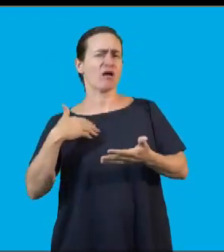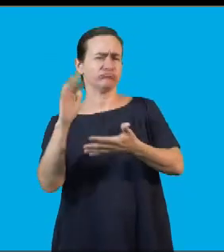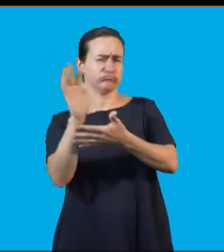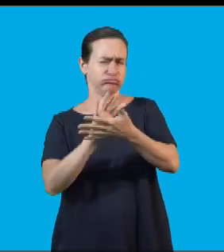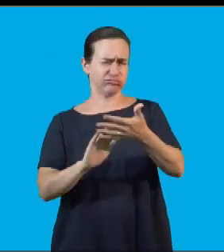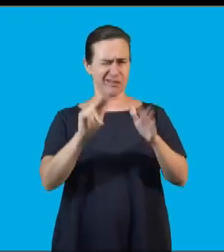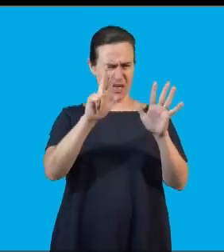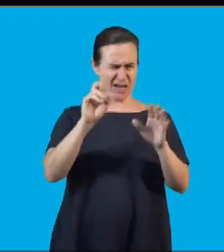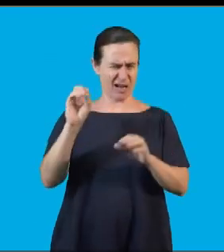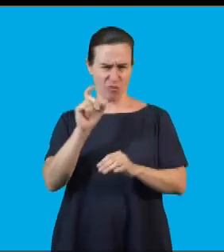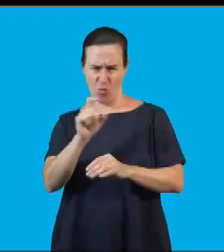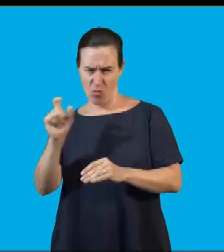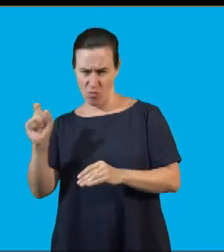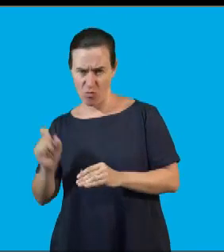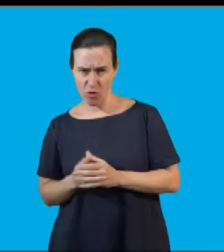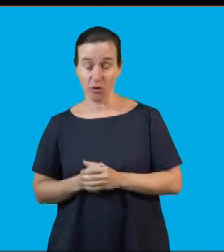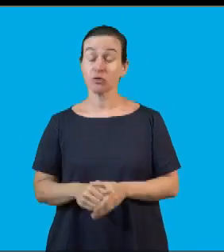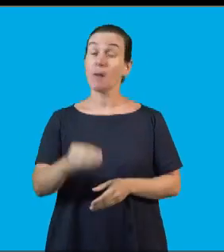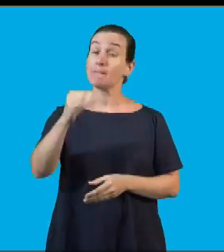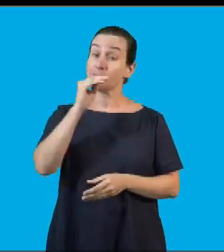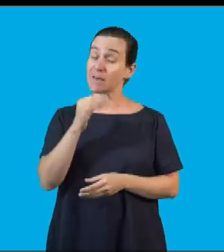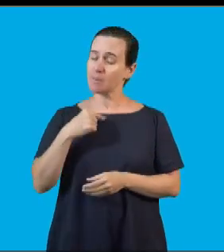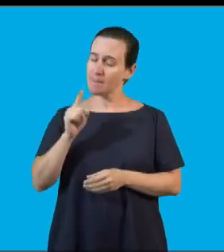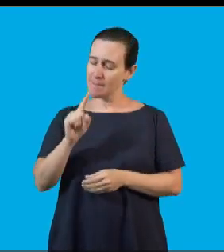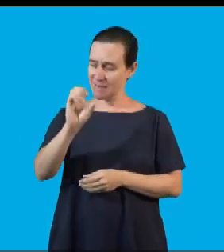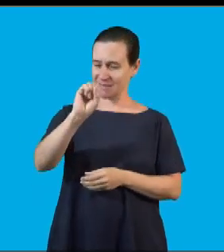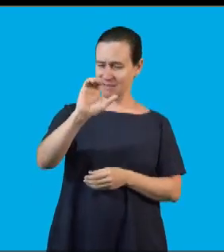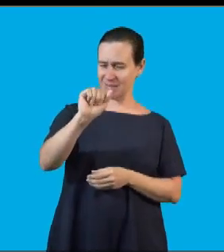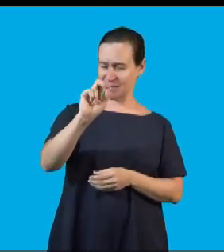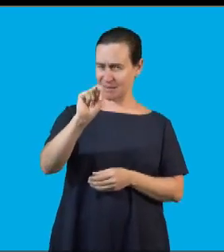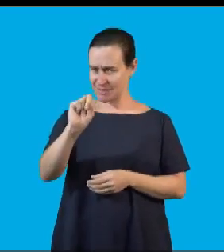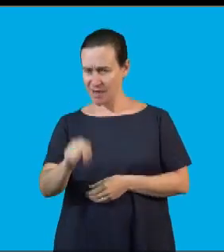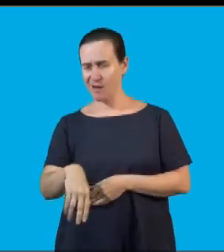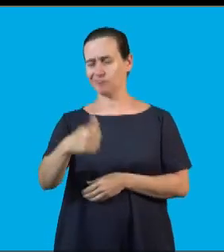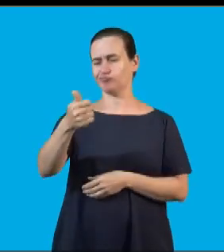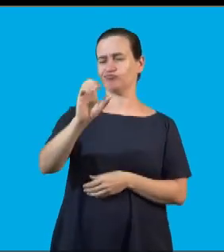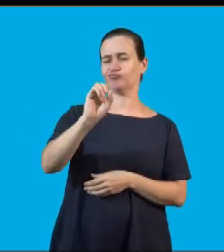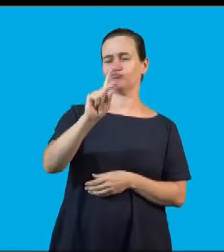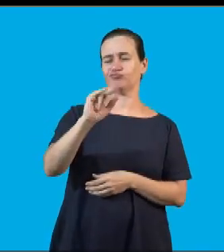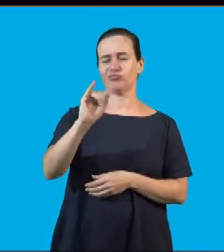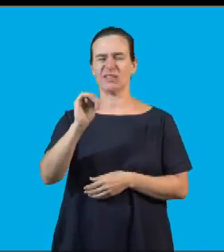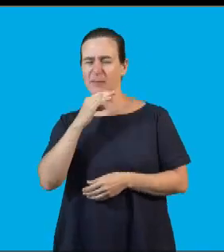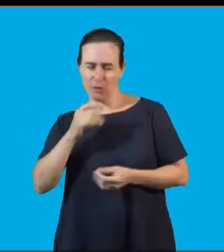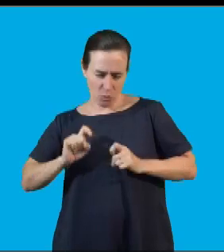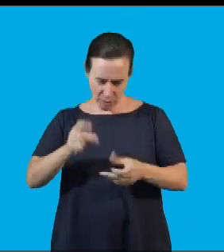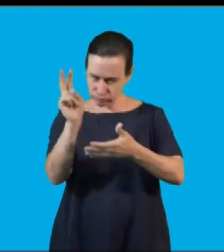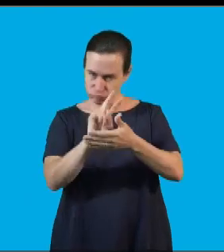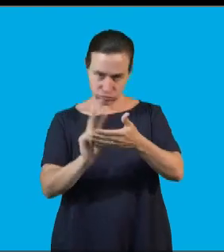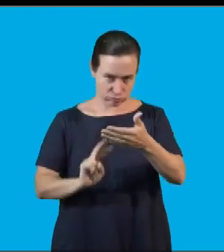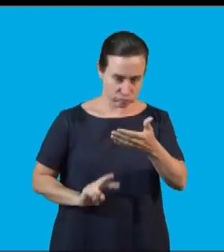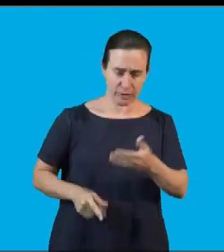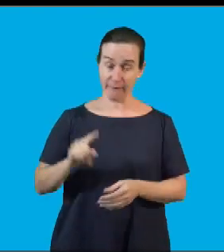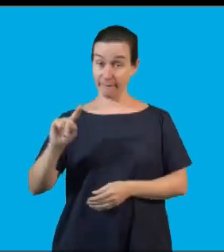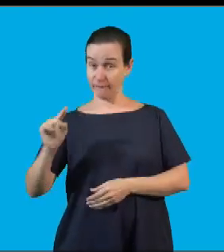about 800 words, and you'll use your scanning and skimming reading techniques while you do this. So firstly, you look at